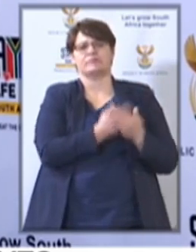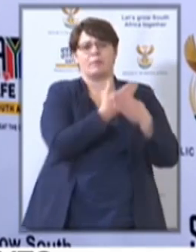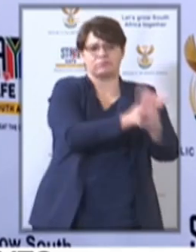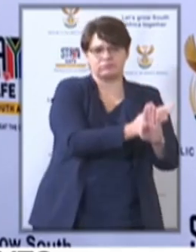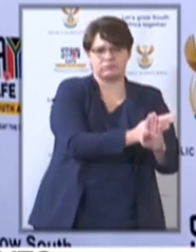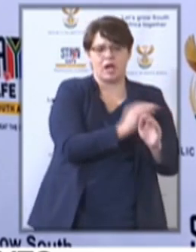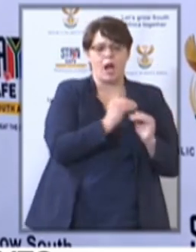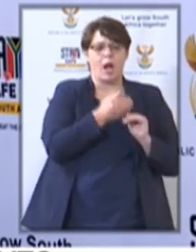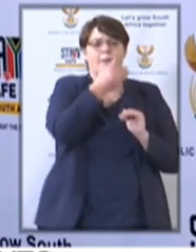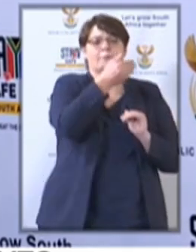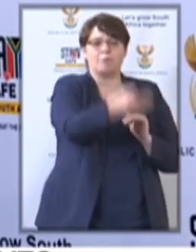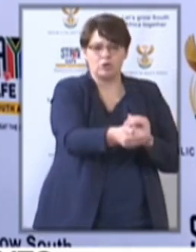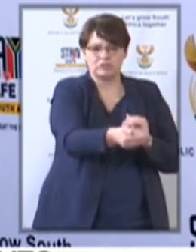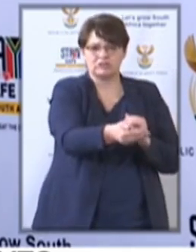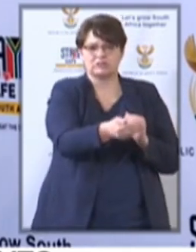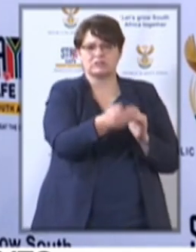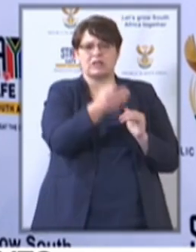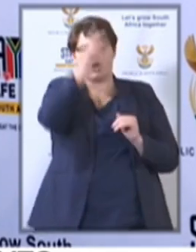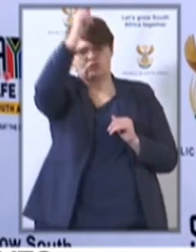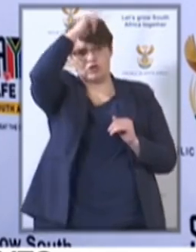the postgraduate pipeline.